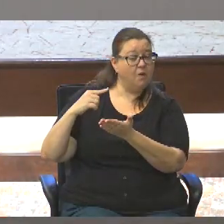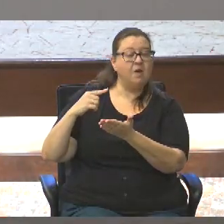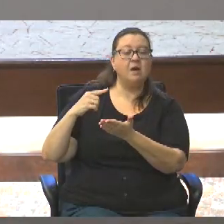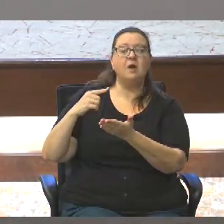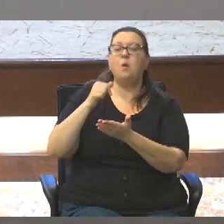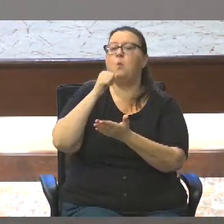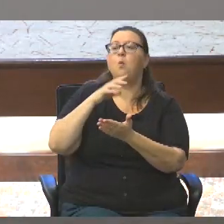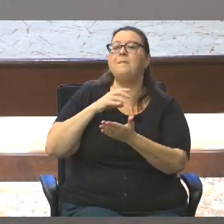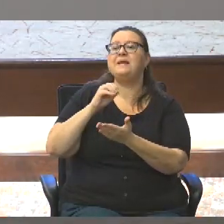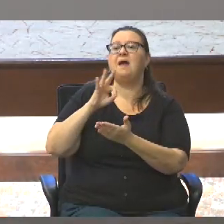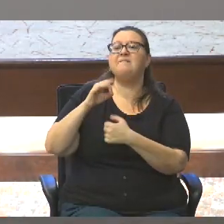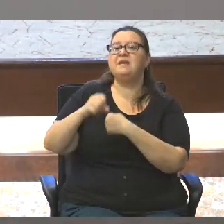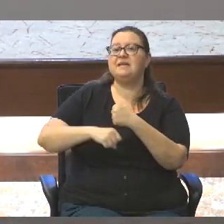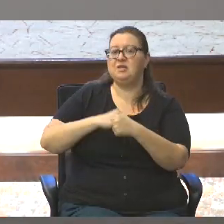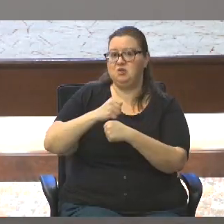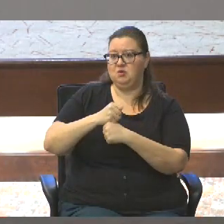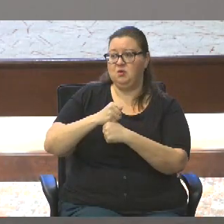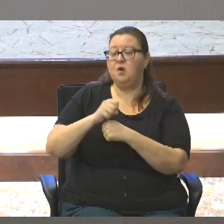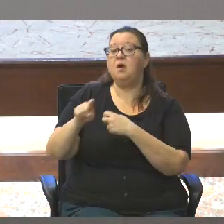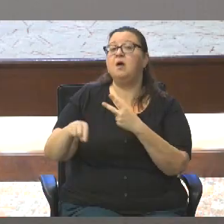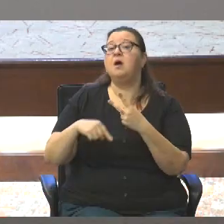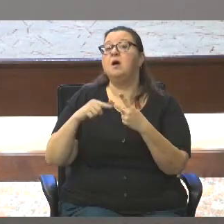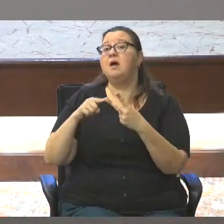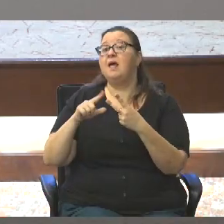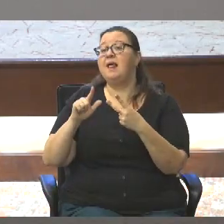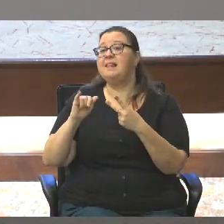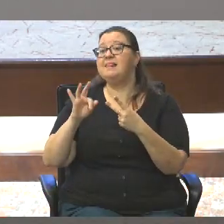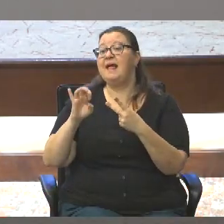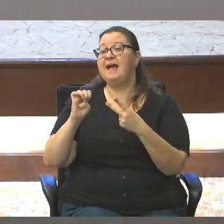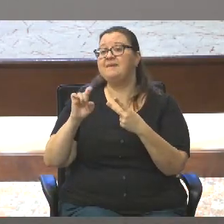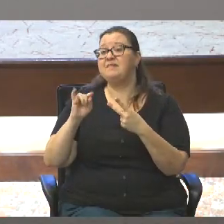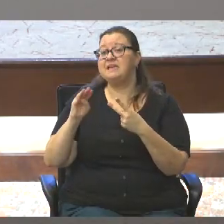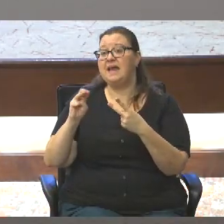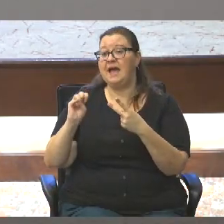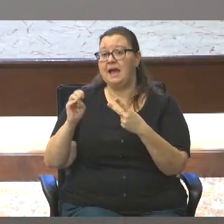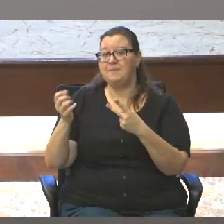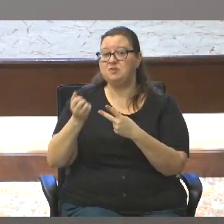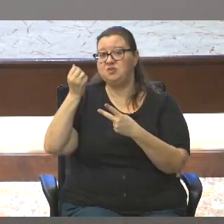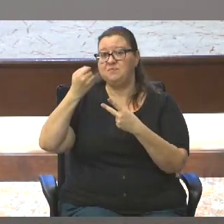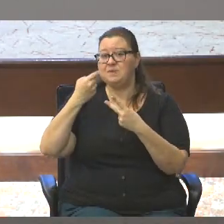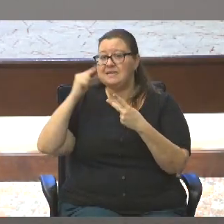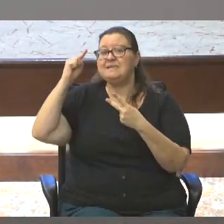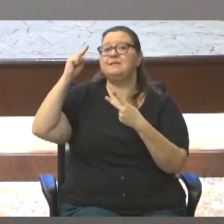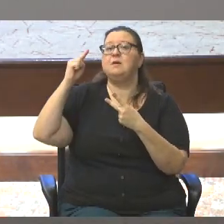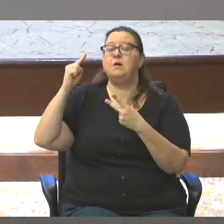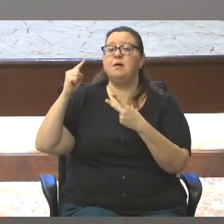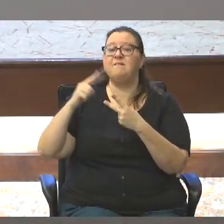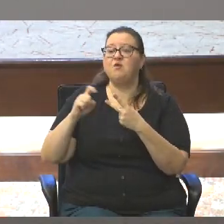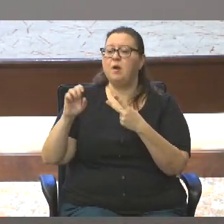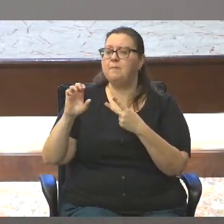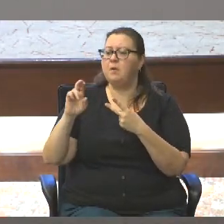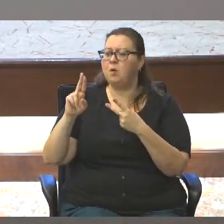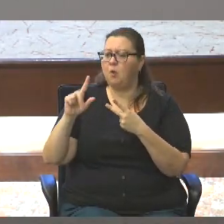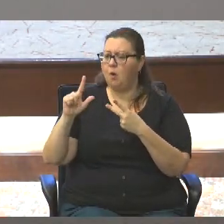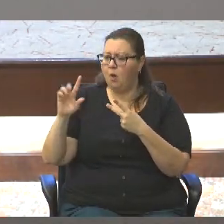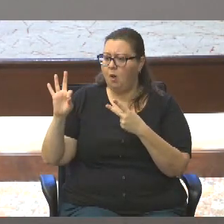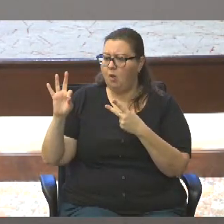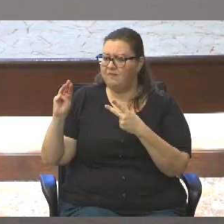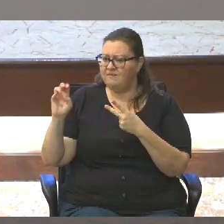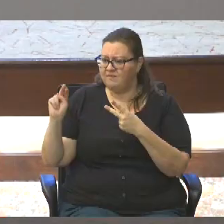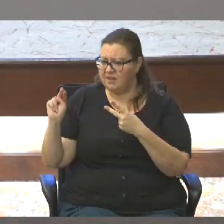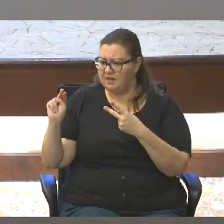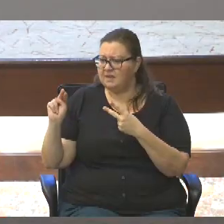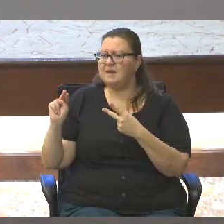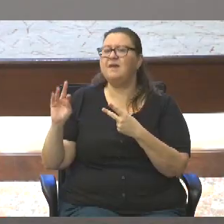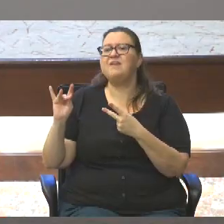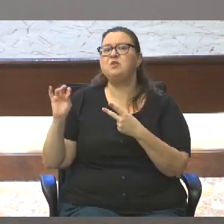as Woman of the Year, as well as with a Lifetime Achievement Award from the Call Me Able Foundation for her role as Chief of